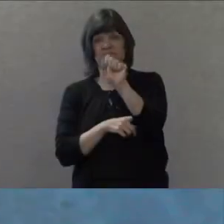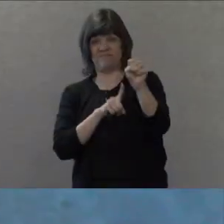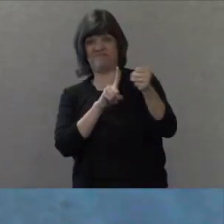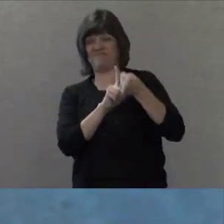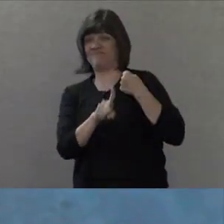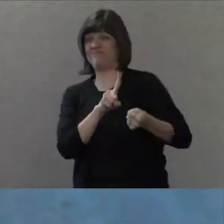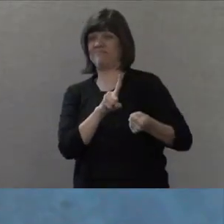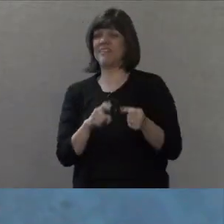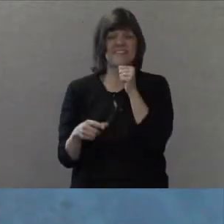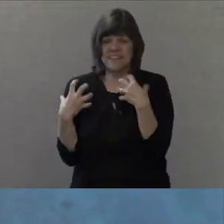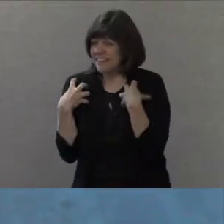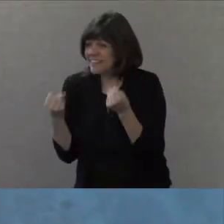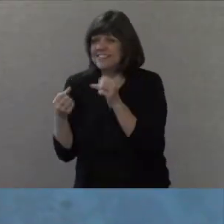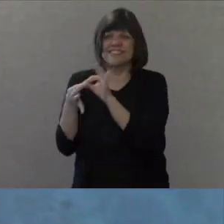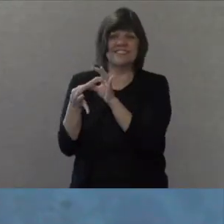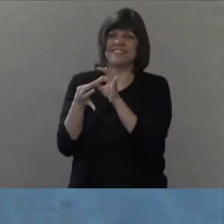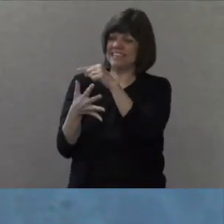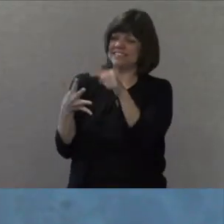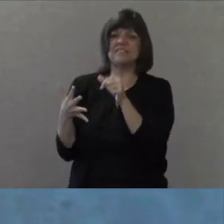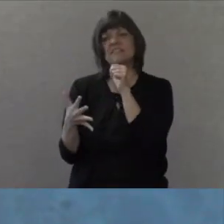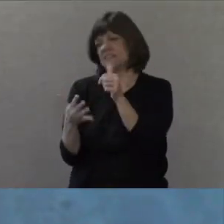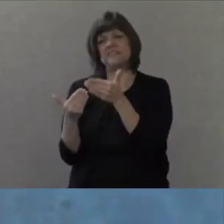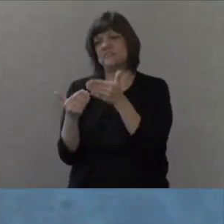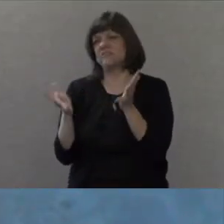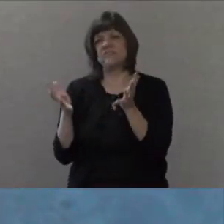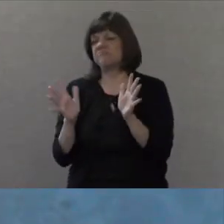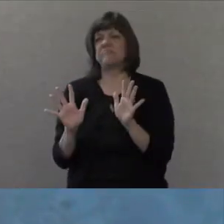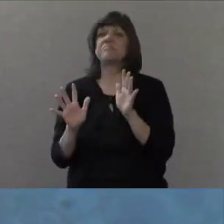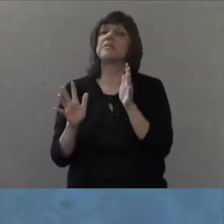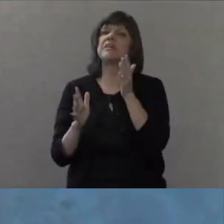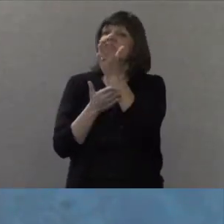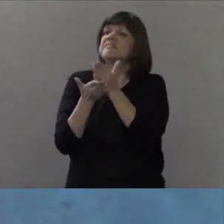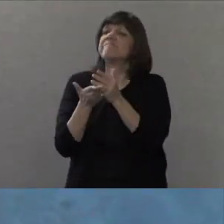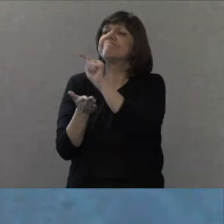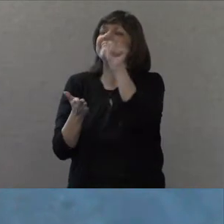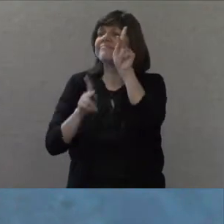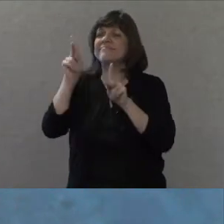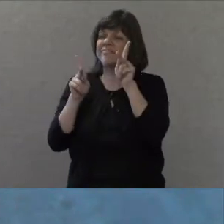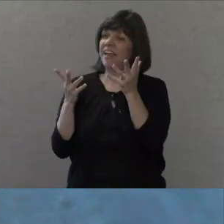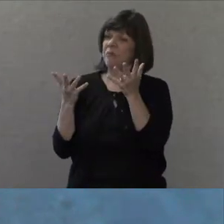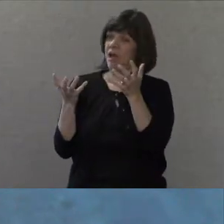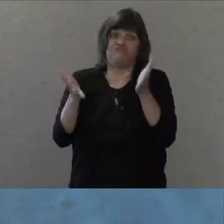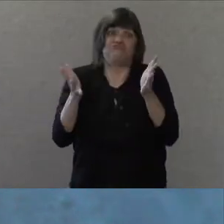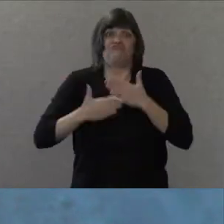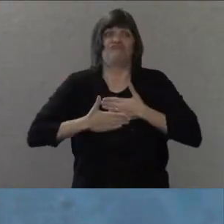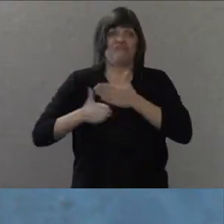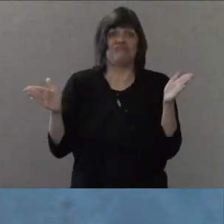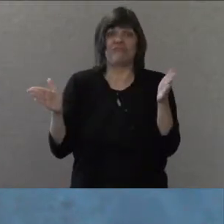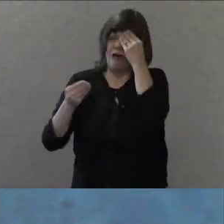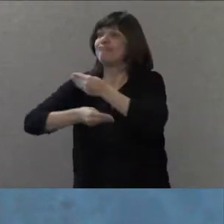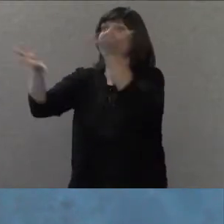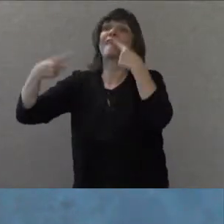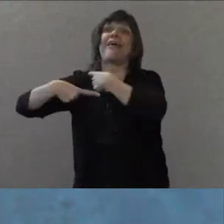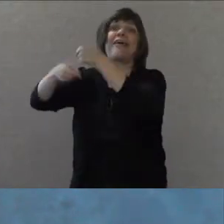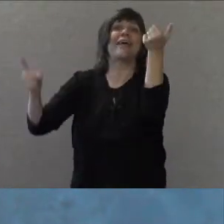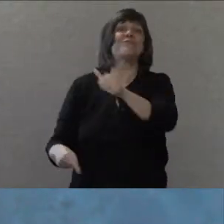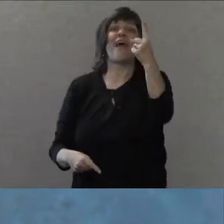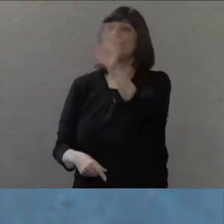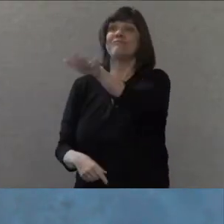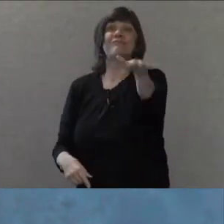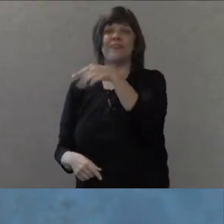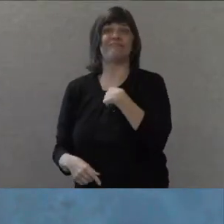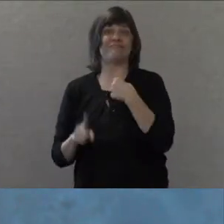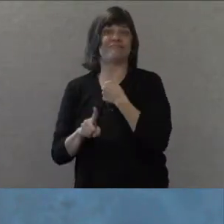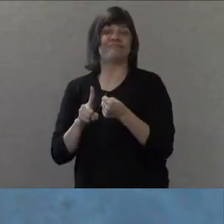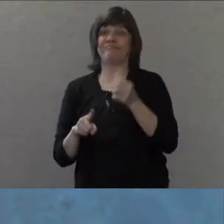abuse and unhealthy relationships are hard to talk about. Some people choose to never tell anyone about current or